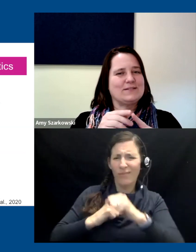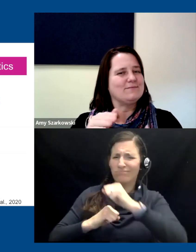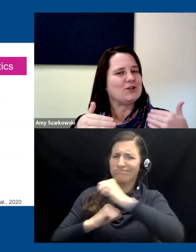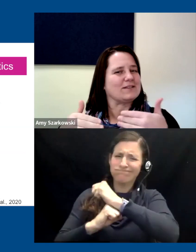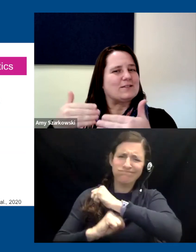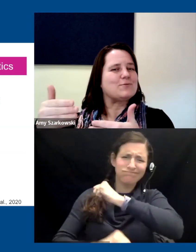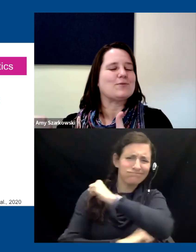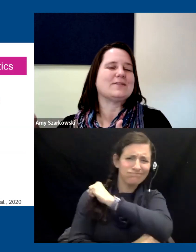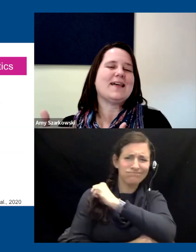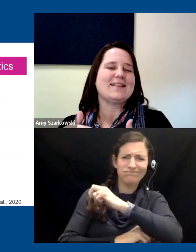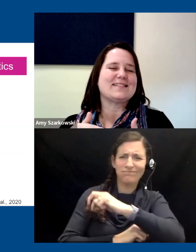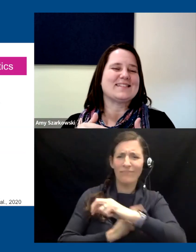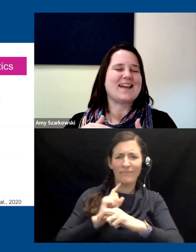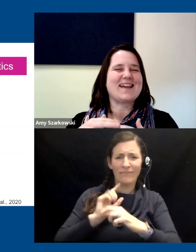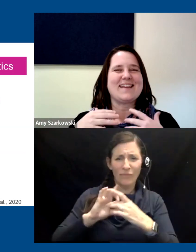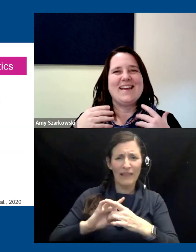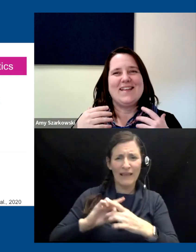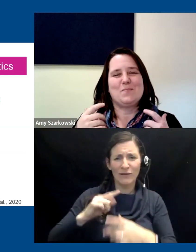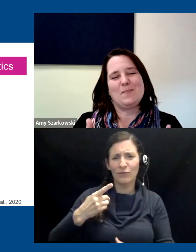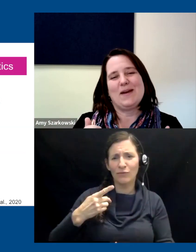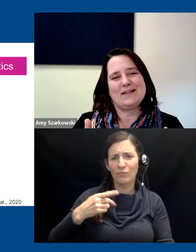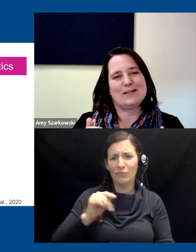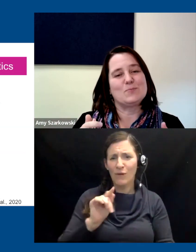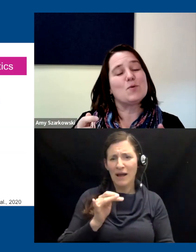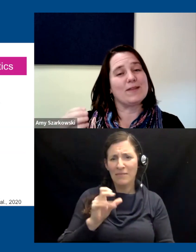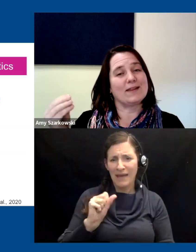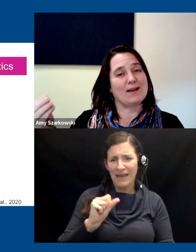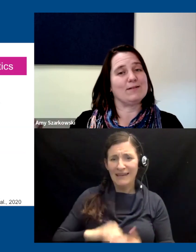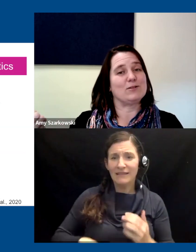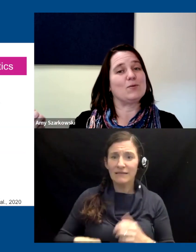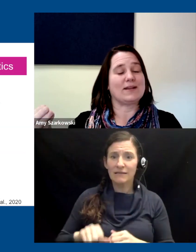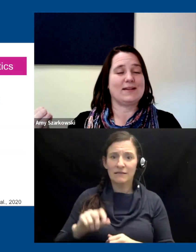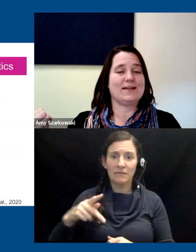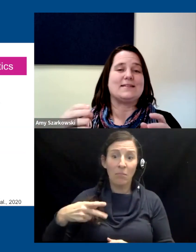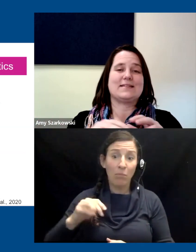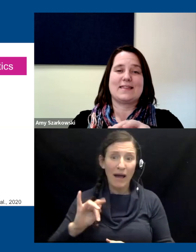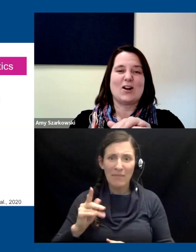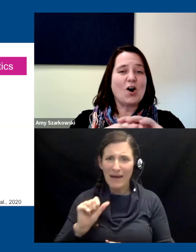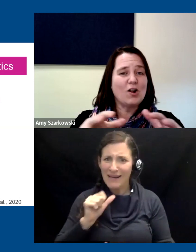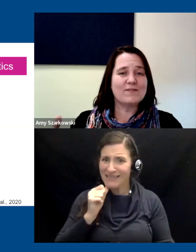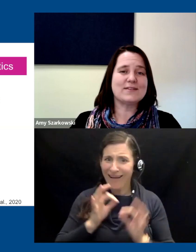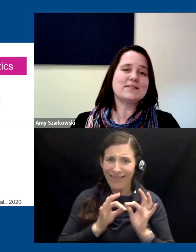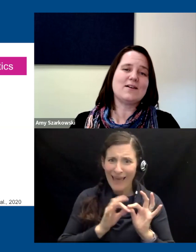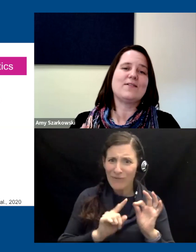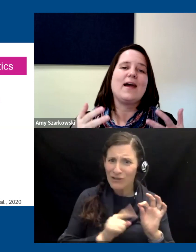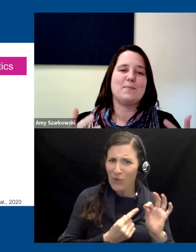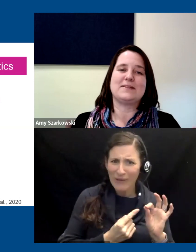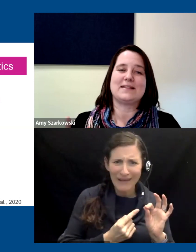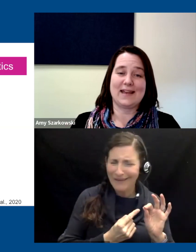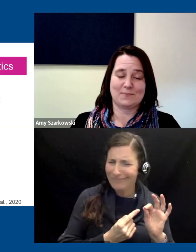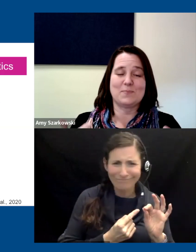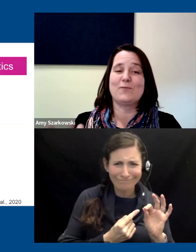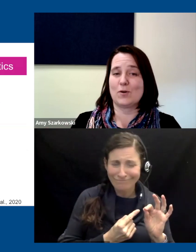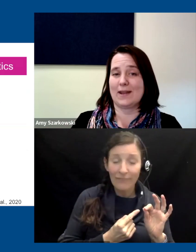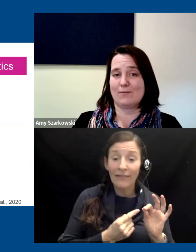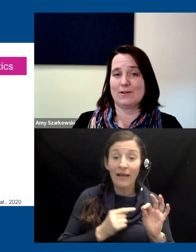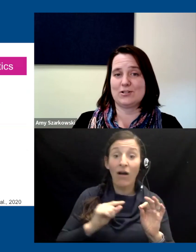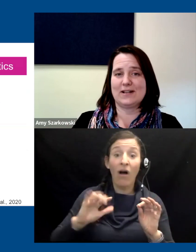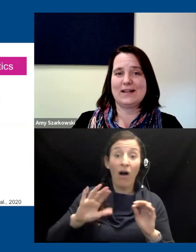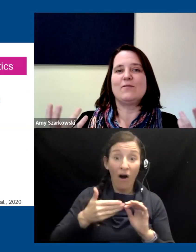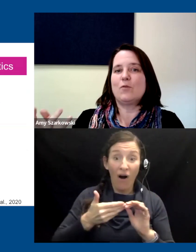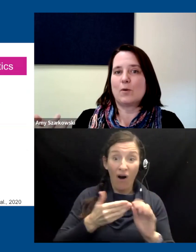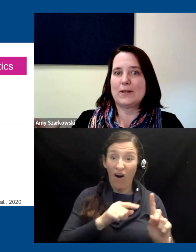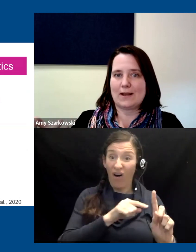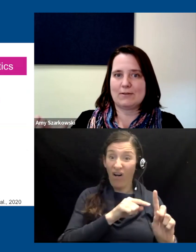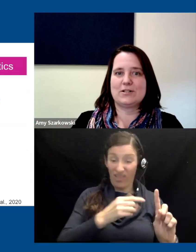I sort of took us through those slides to say pragmatics is more than language only is to say that all of this stuff happens again before